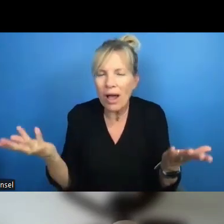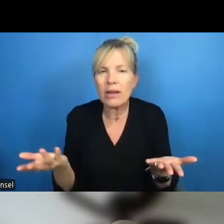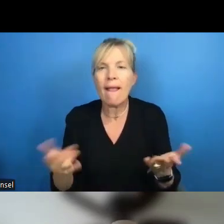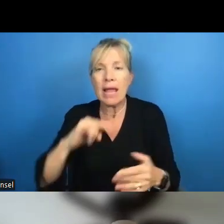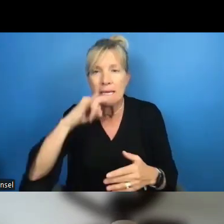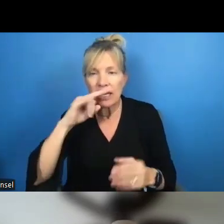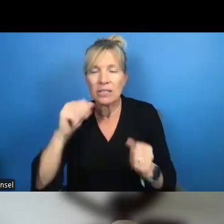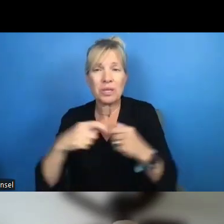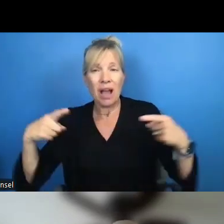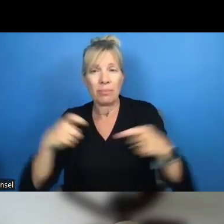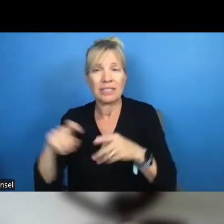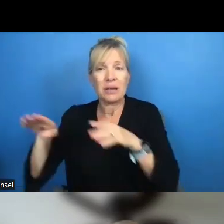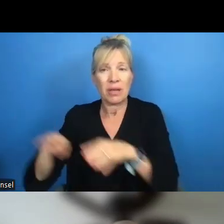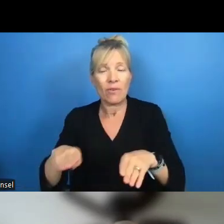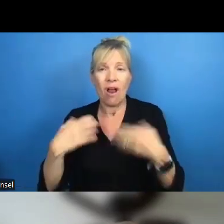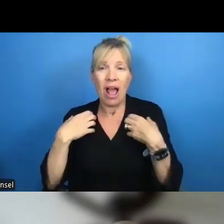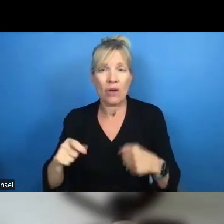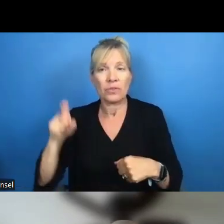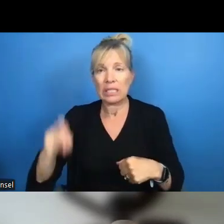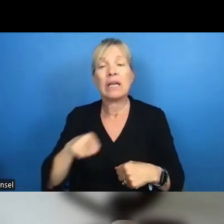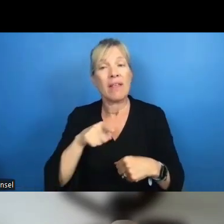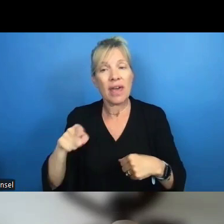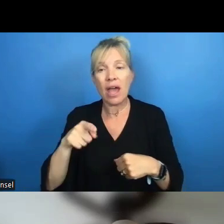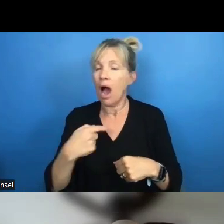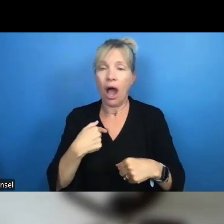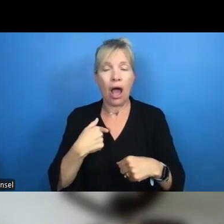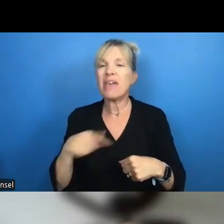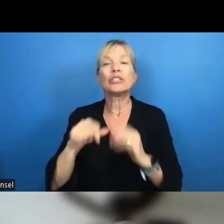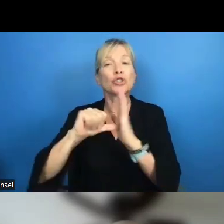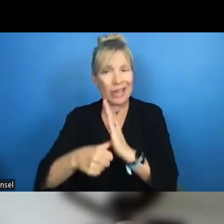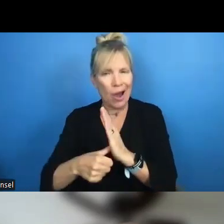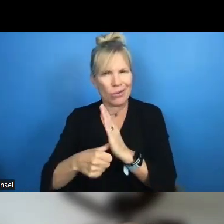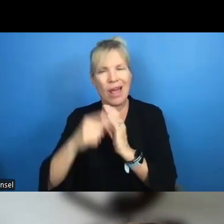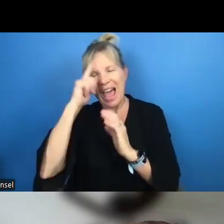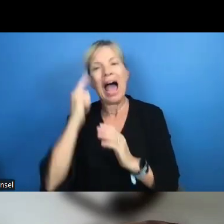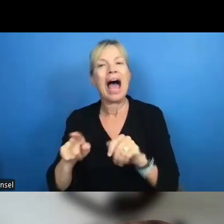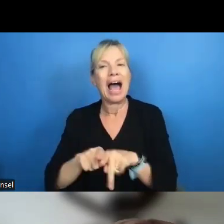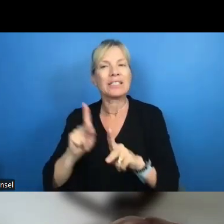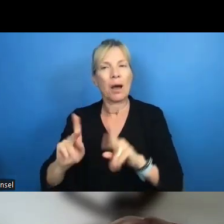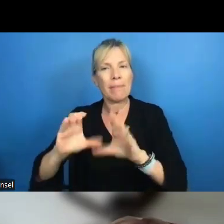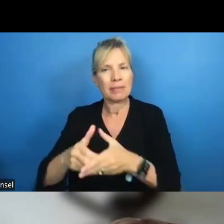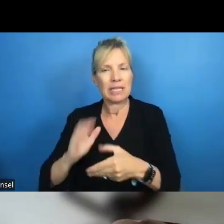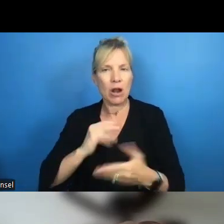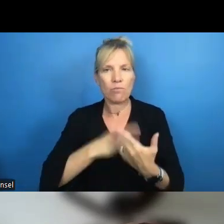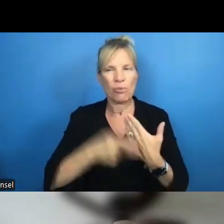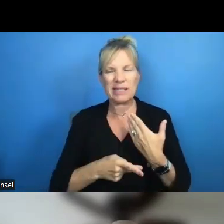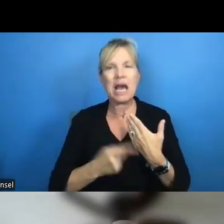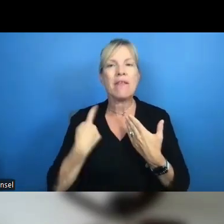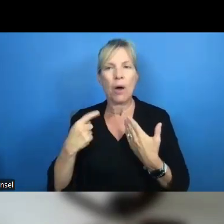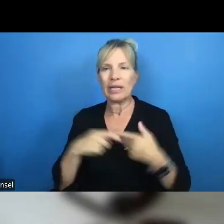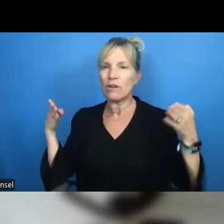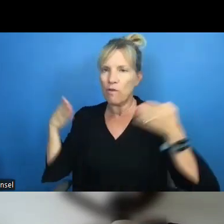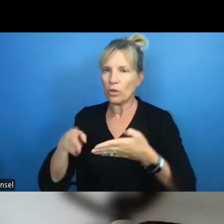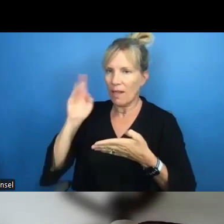with complex behavioral health needs really stood out as one of the populations within our program that we needed to focus